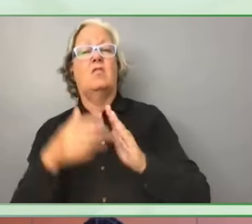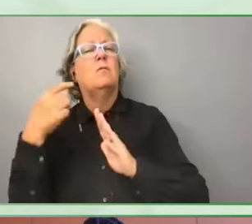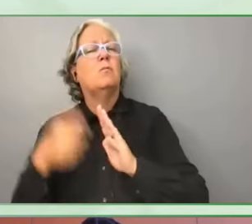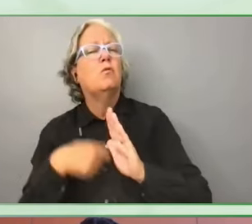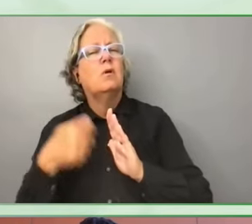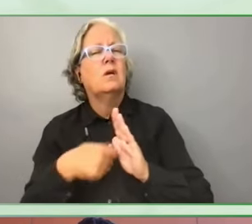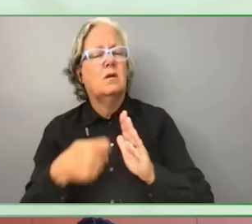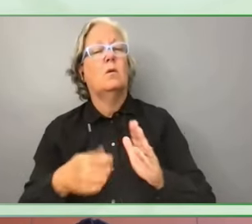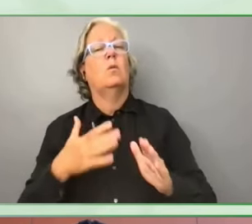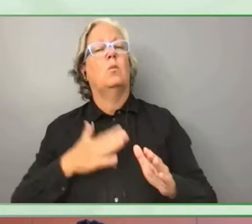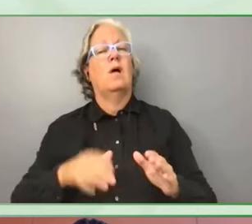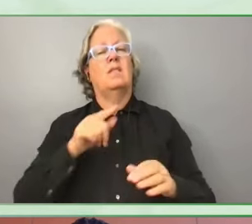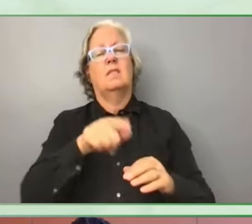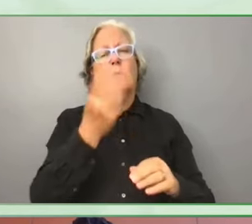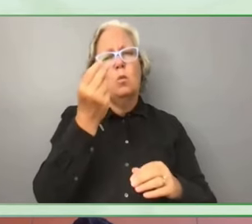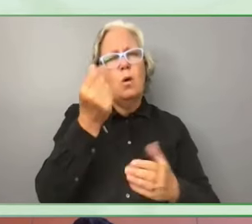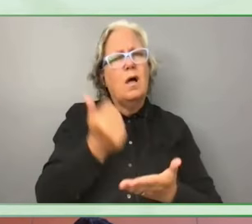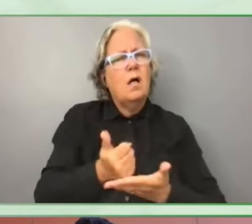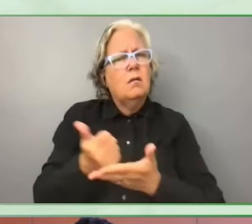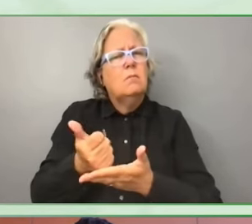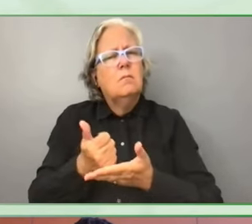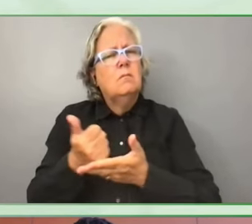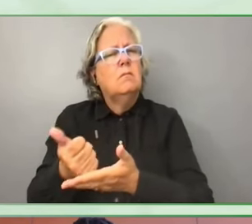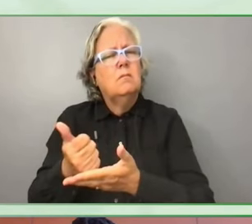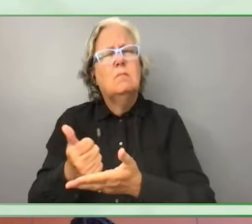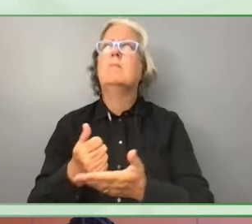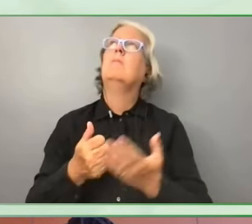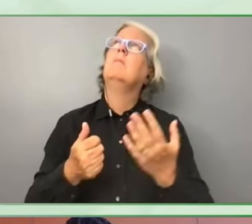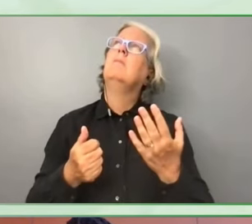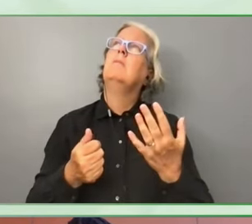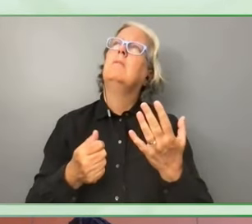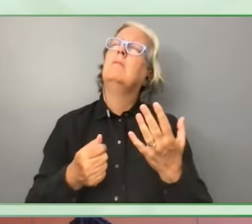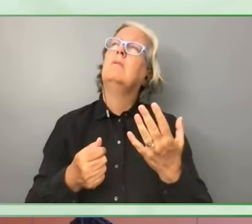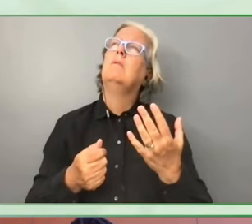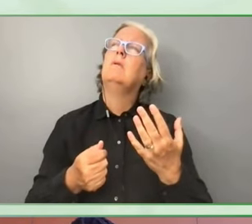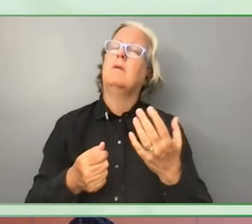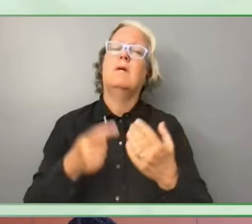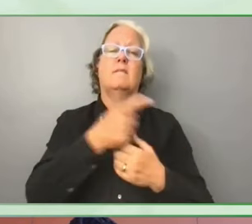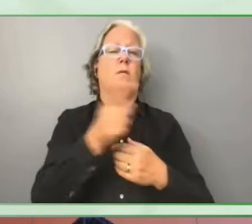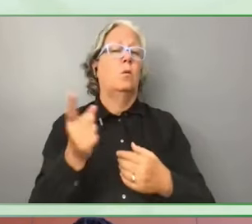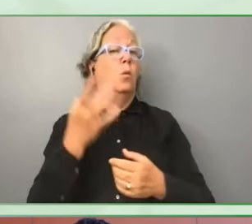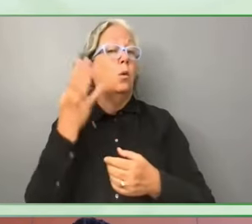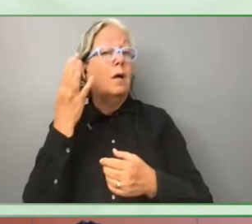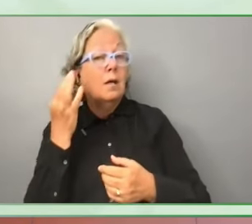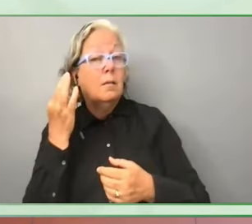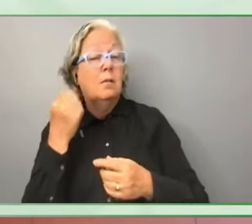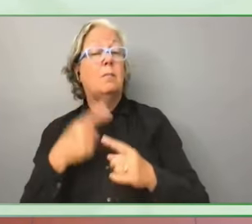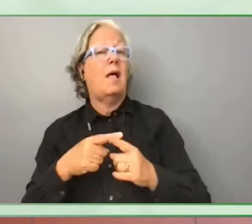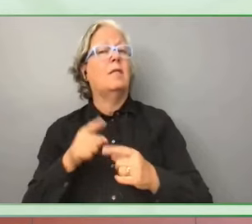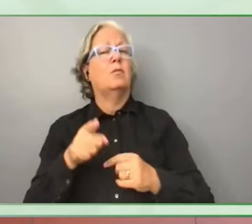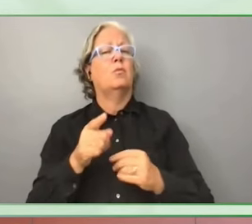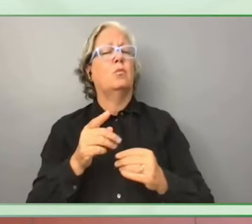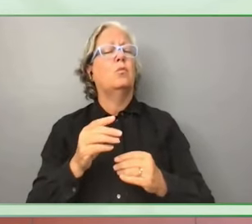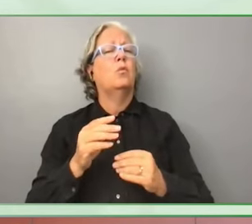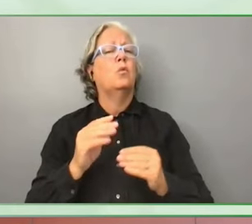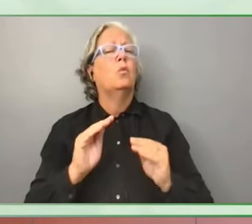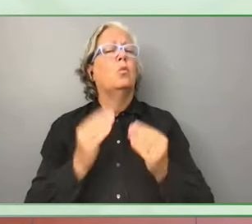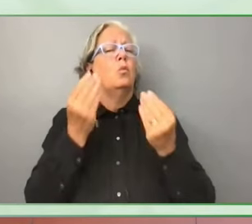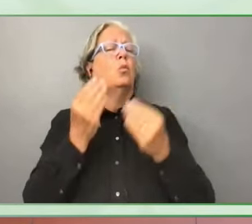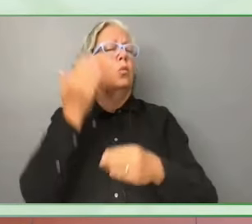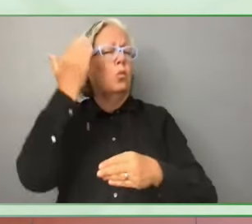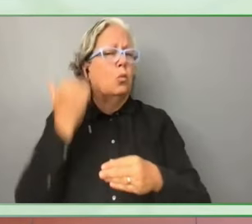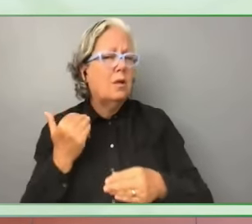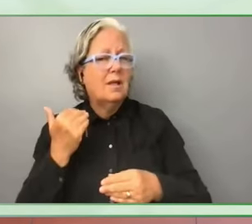financial assistance to four women and girls with disability who are rape survivors, who had more